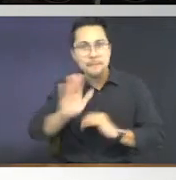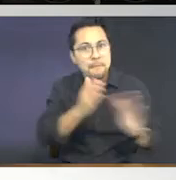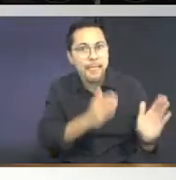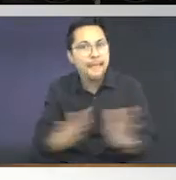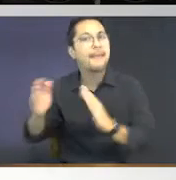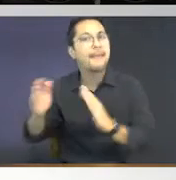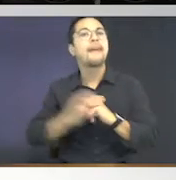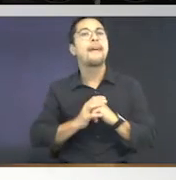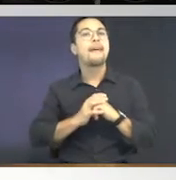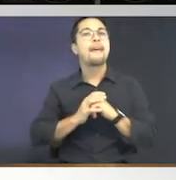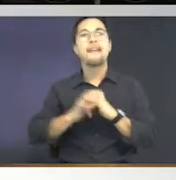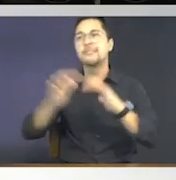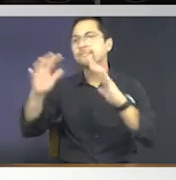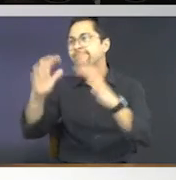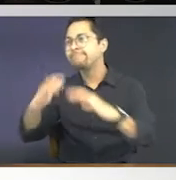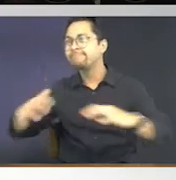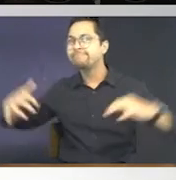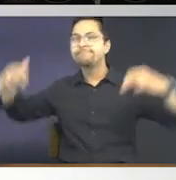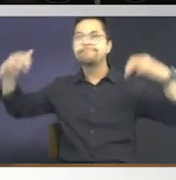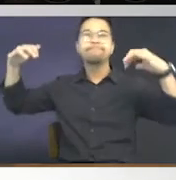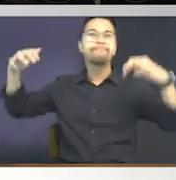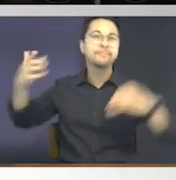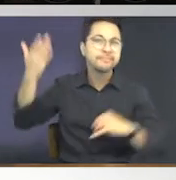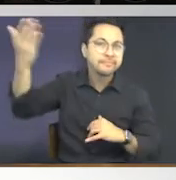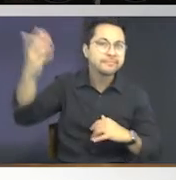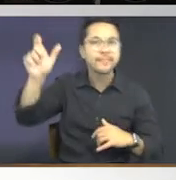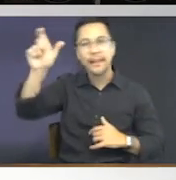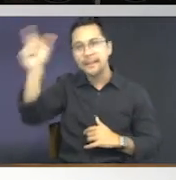The Colosseum,